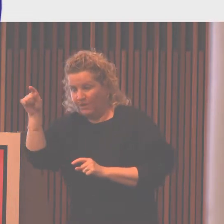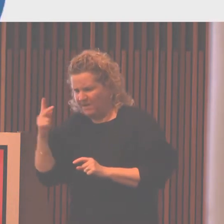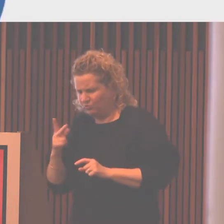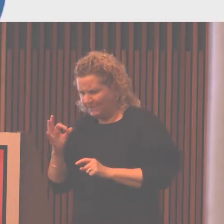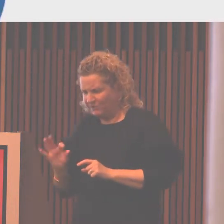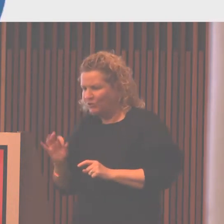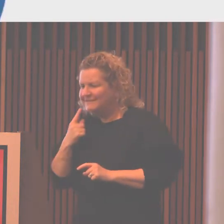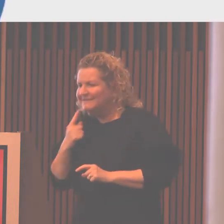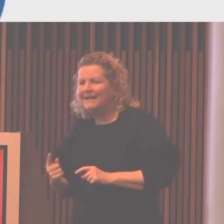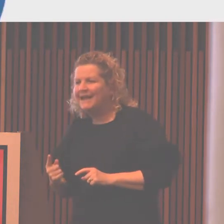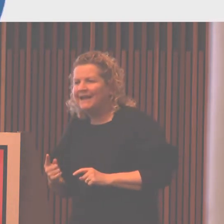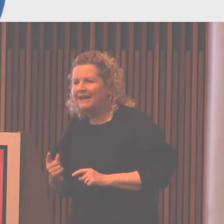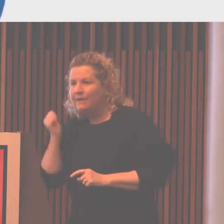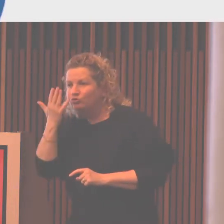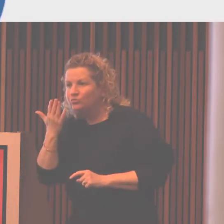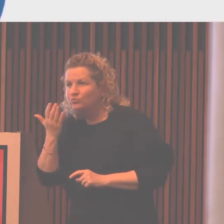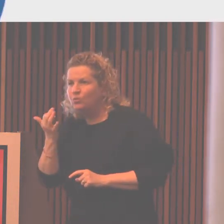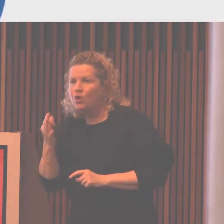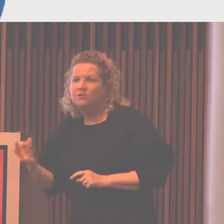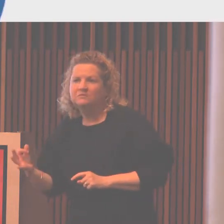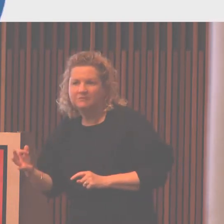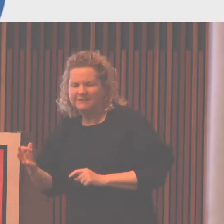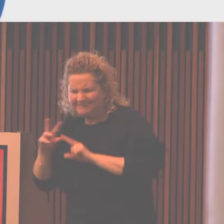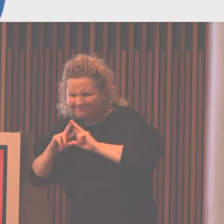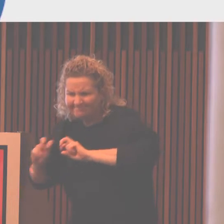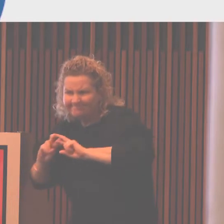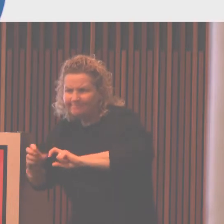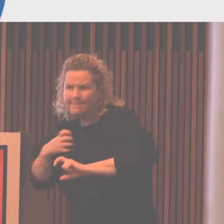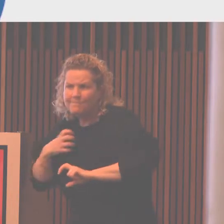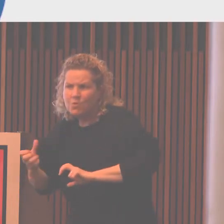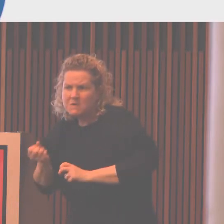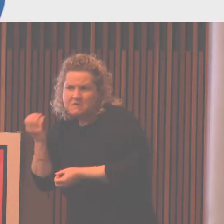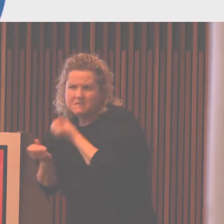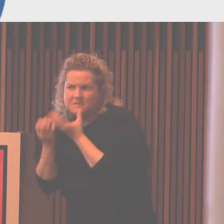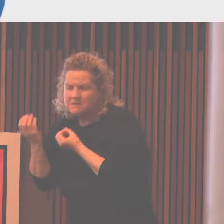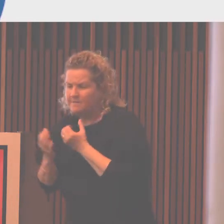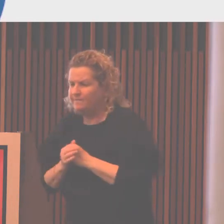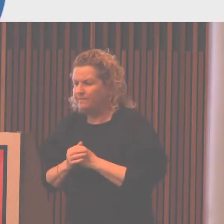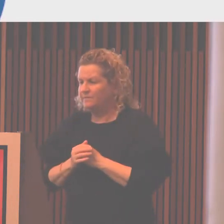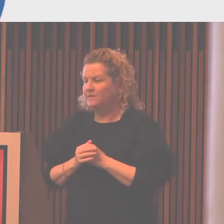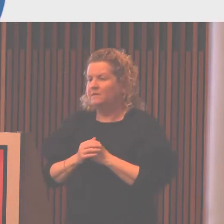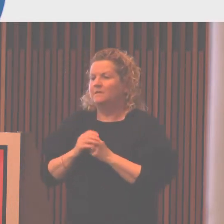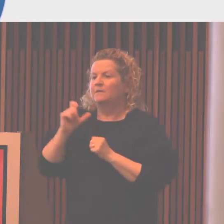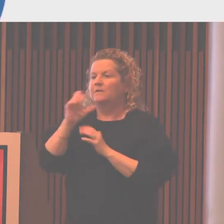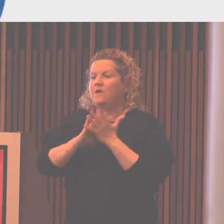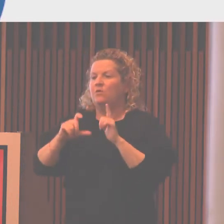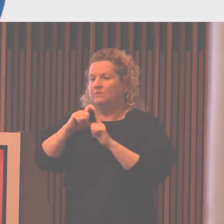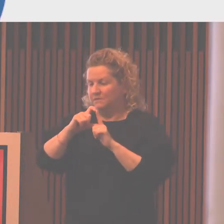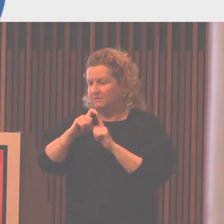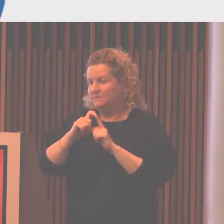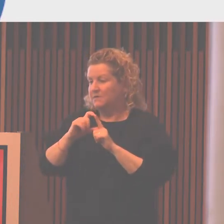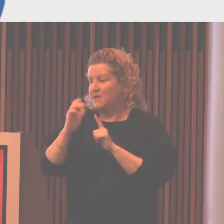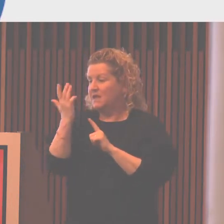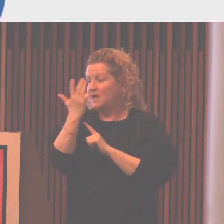stated. So there's other things that need to be unpacked. And for called, again, 95.5% are